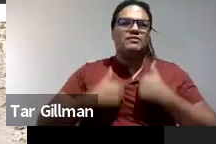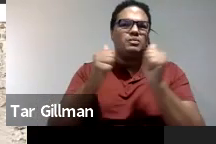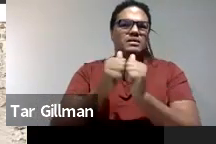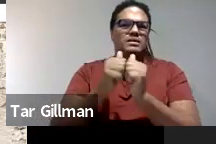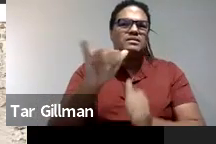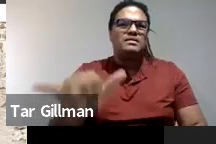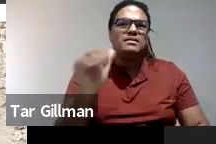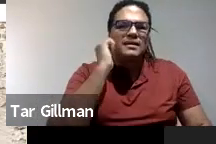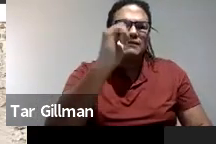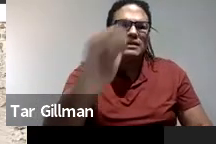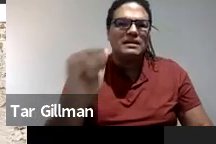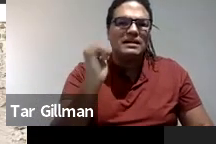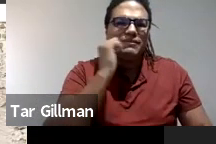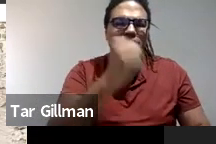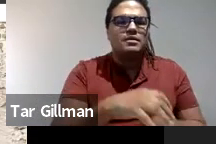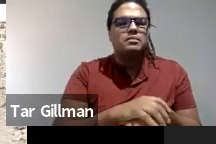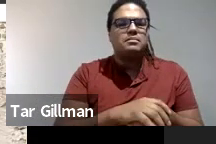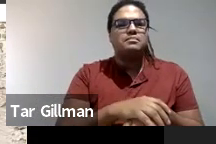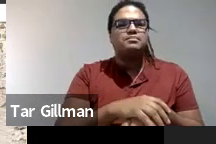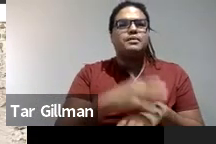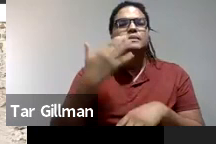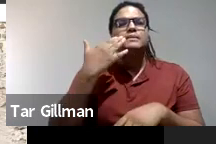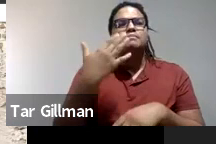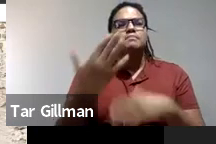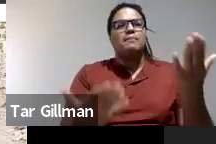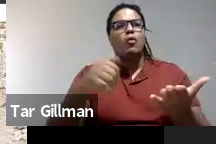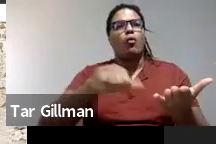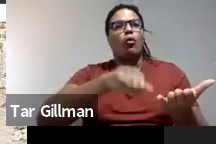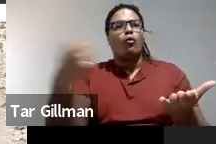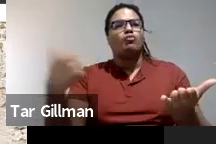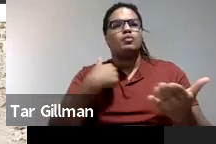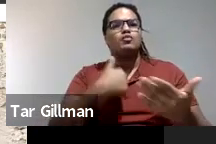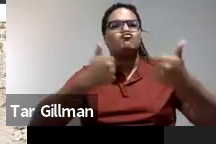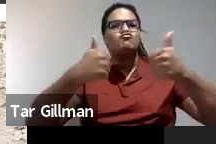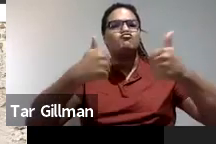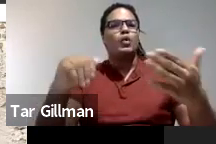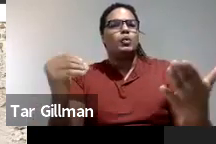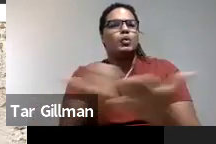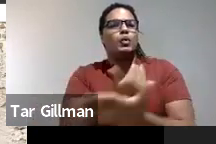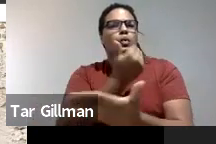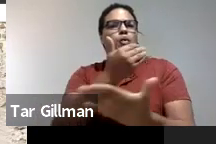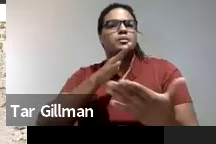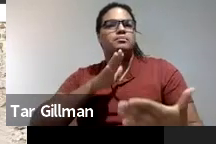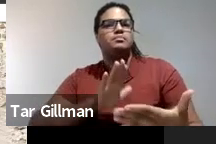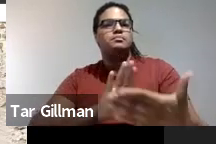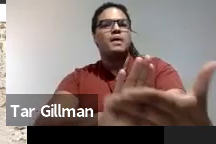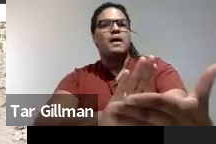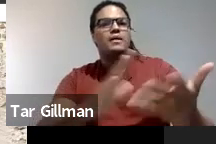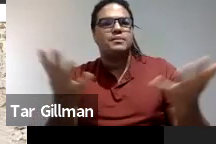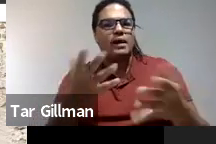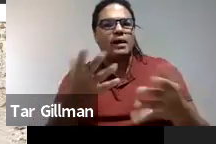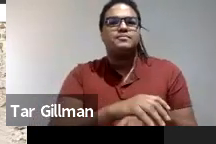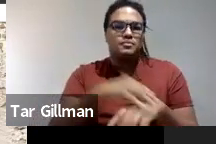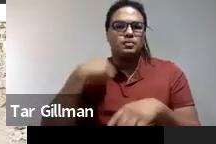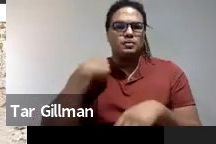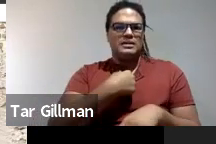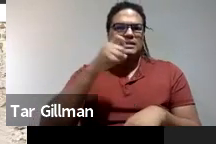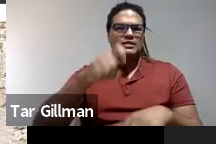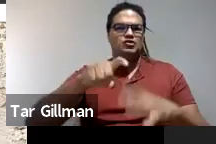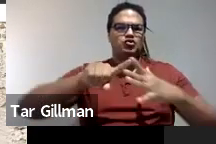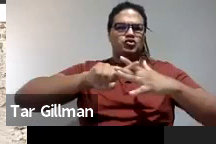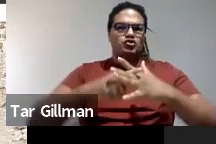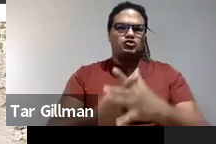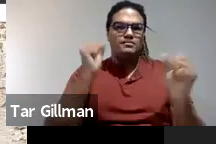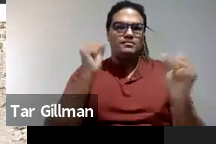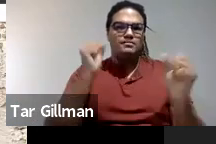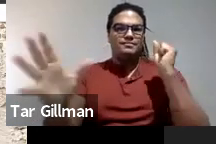repeatedly. And so ongoing with this situation on a daily basis is really become tiring. So maybe we need